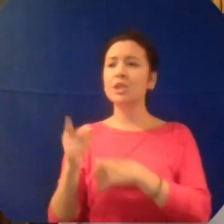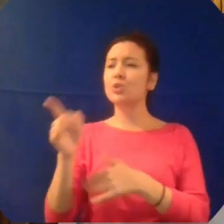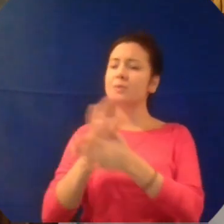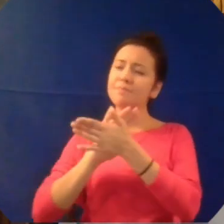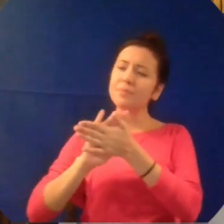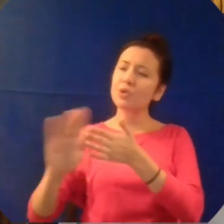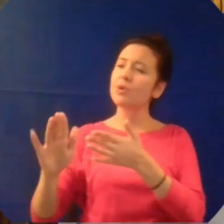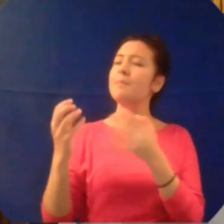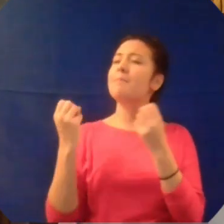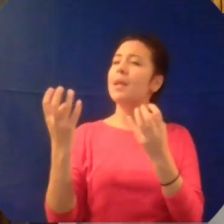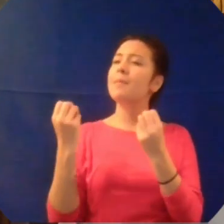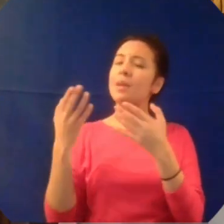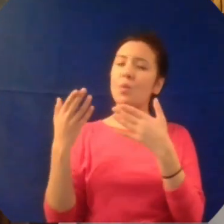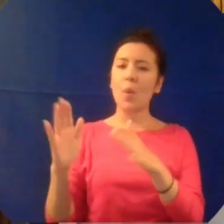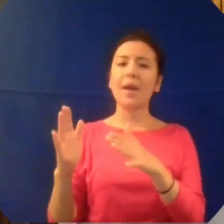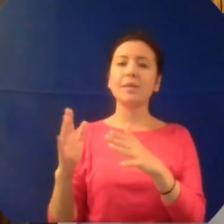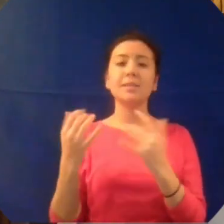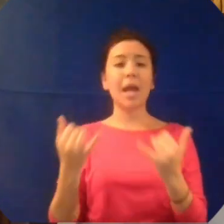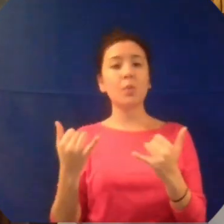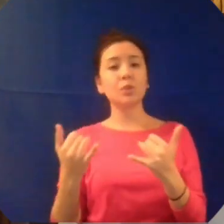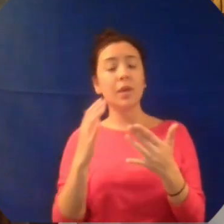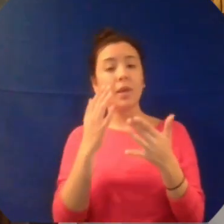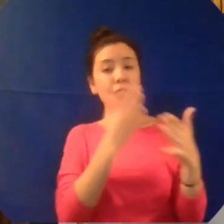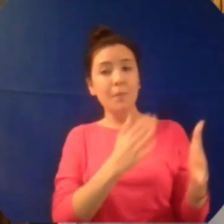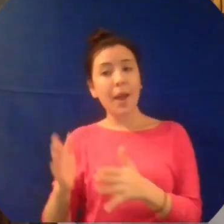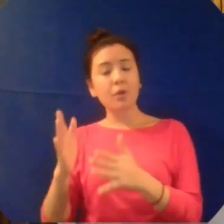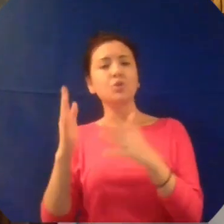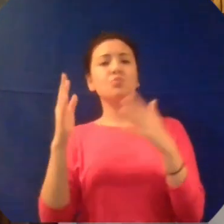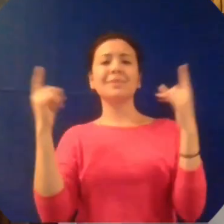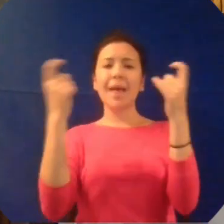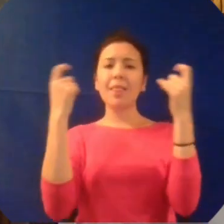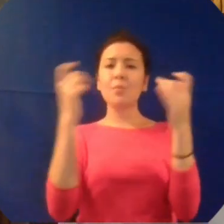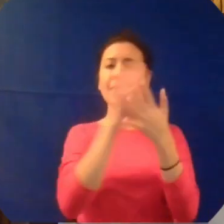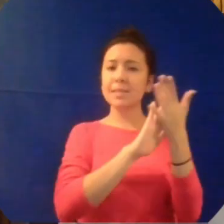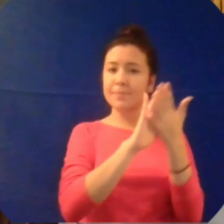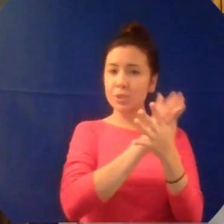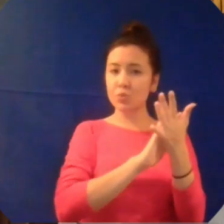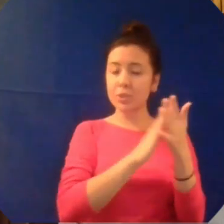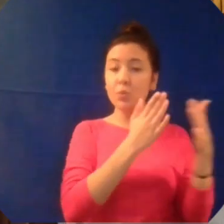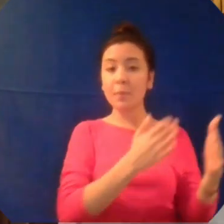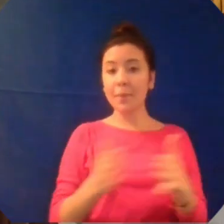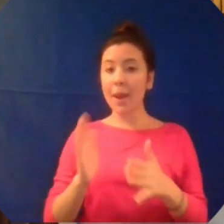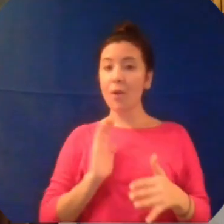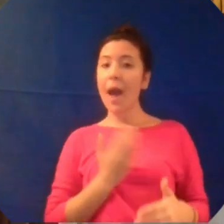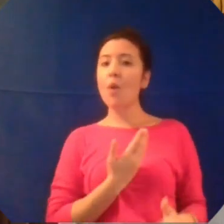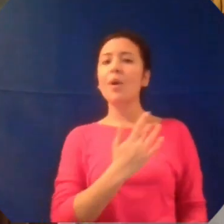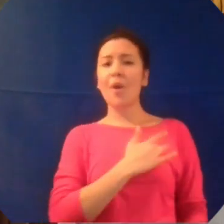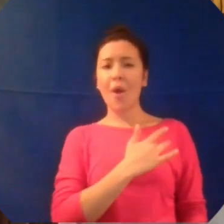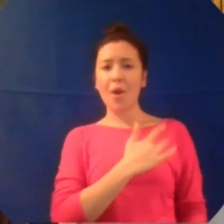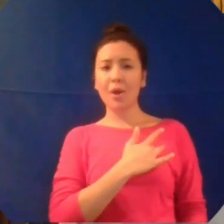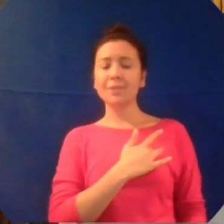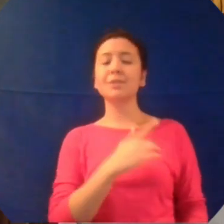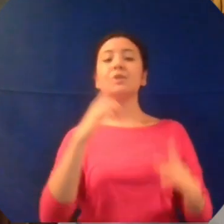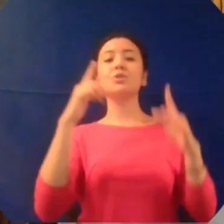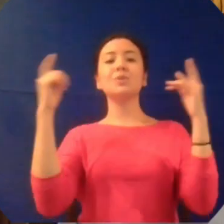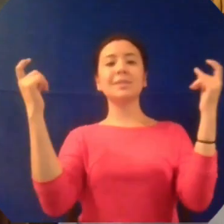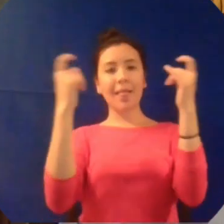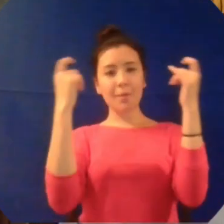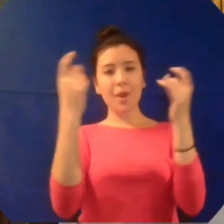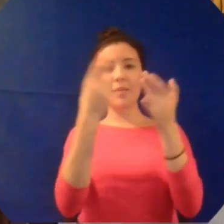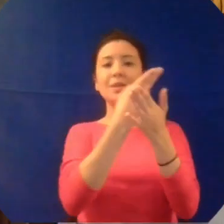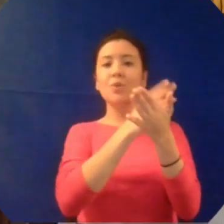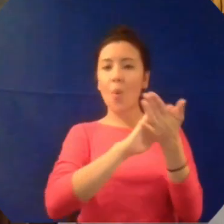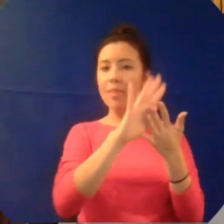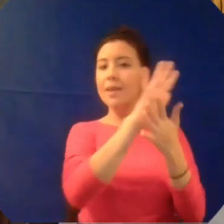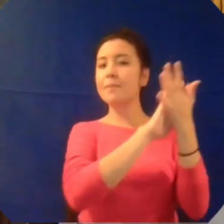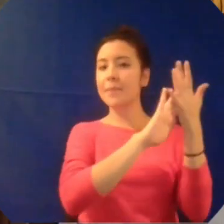many ways, and now as we prepare to celebrate these sacred mysteries, we prepare our hearts as best as we can to celebrate these sacred